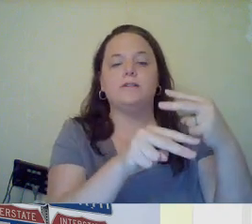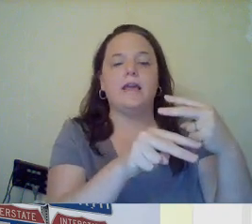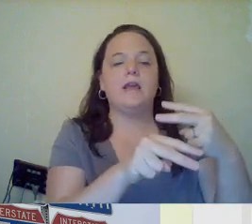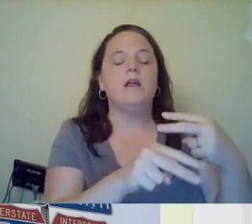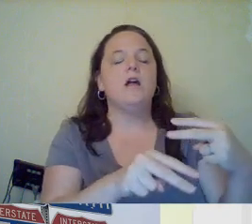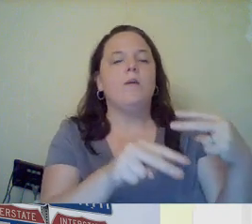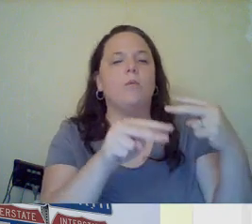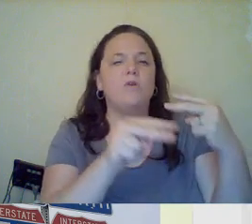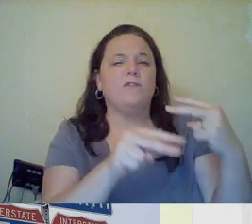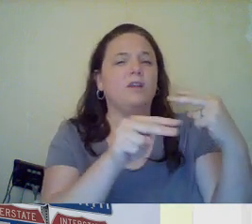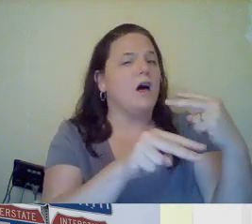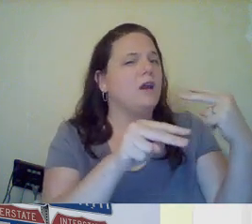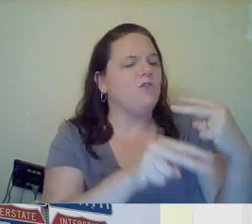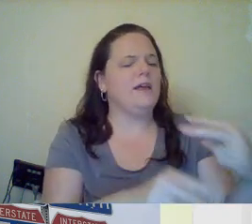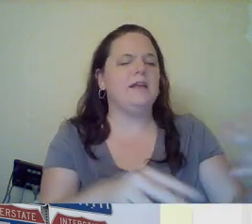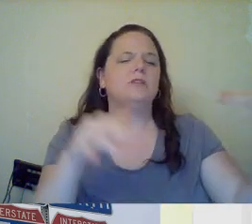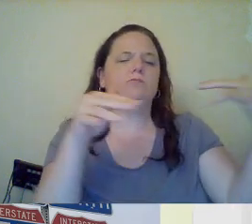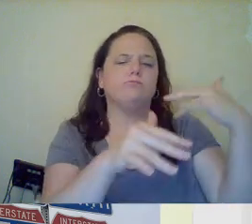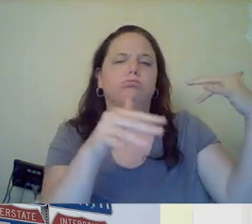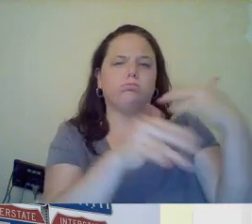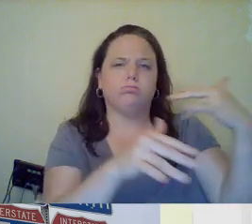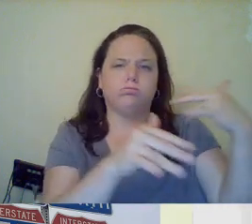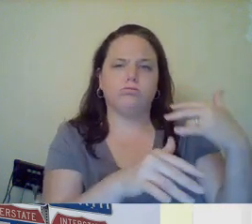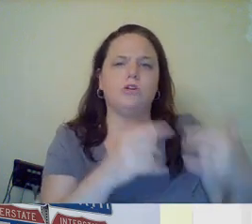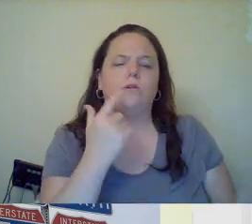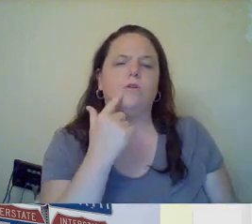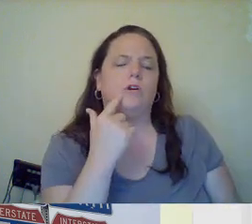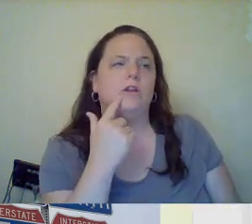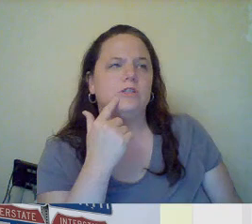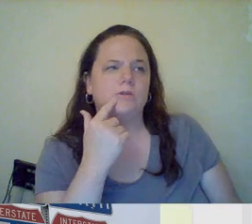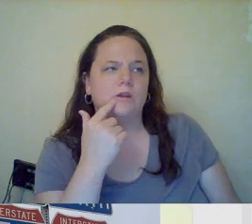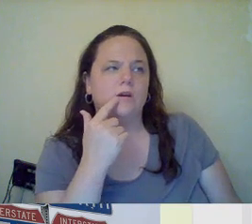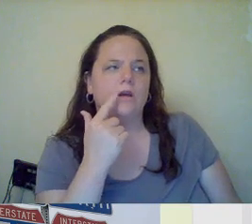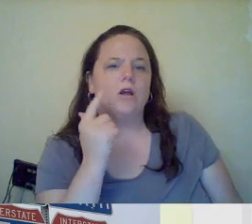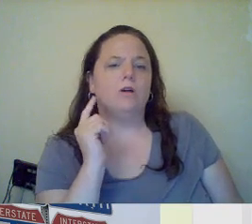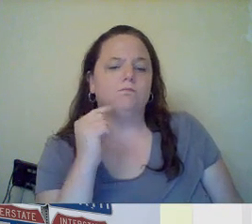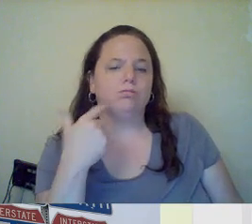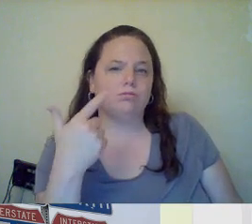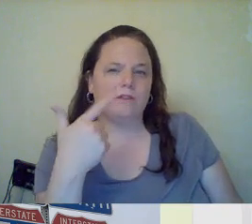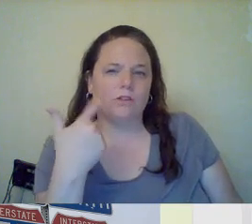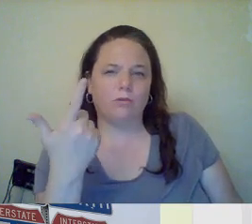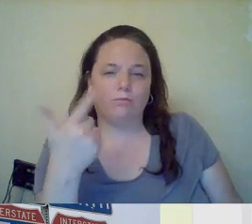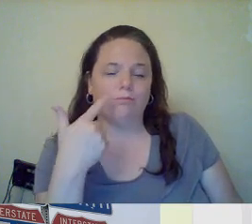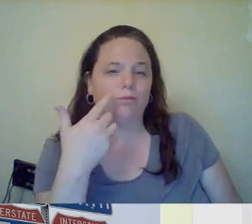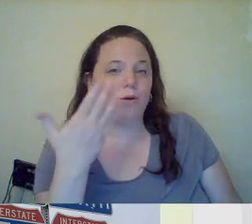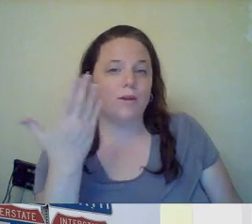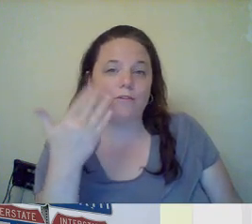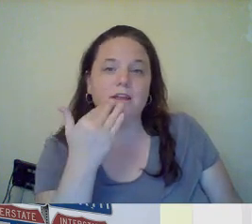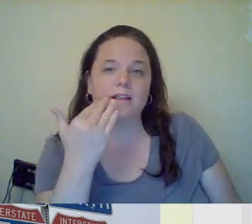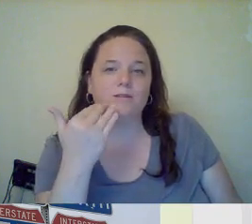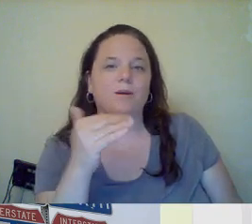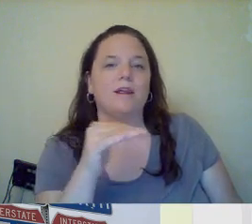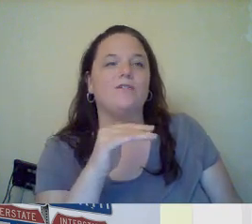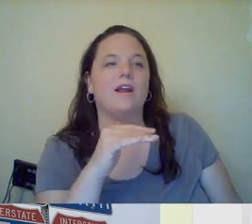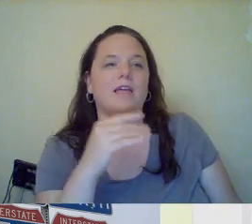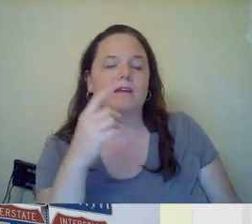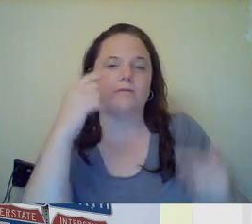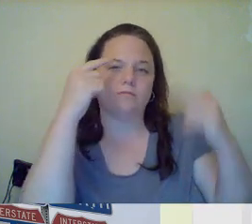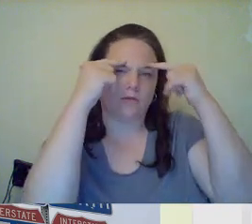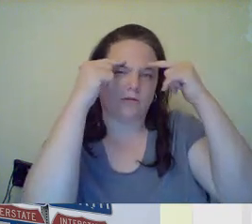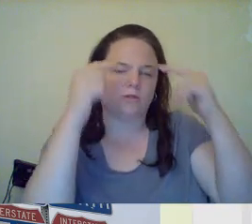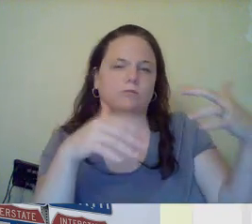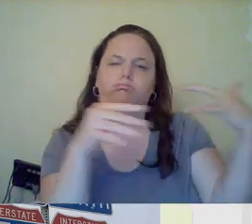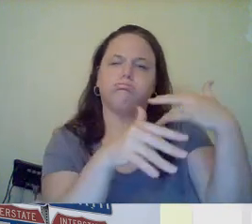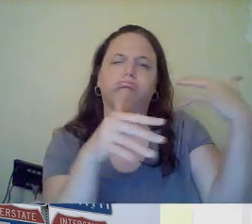or interstate. But when you have a lot of lanes, you're gonna do the like a little blowing face, whatever,